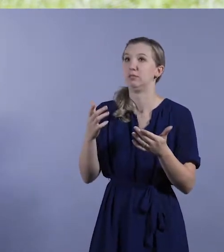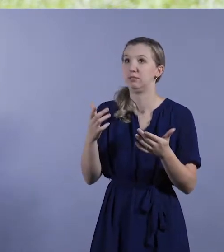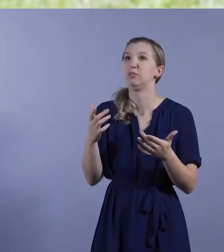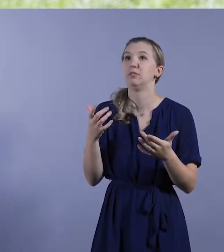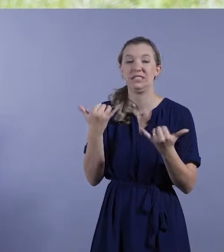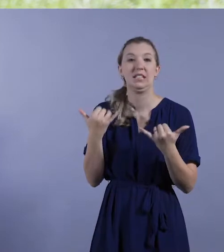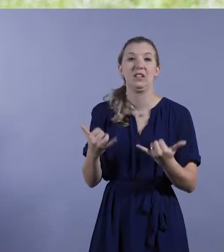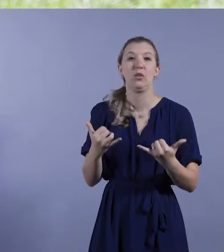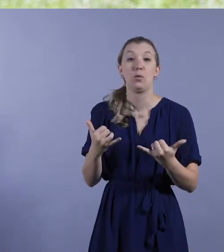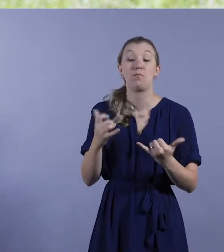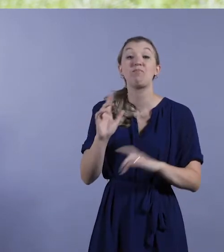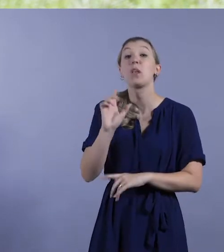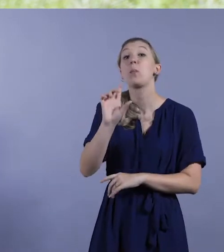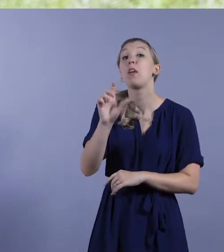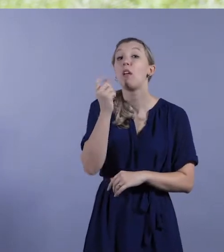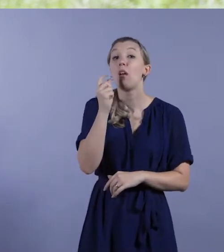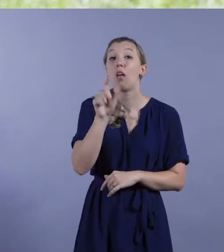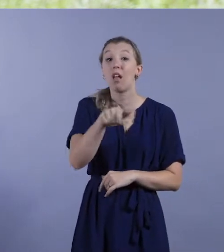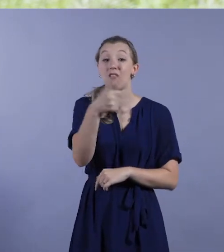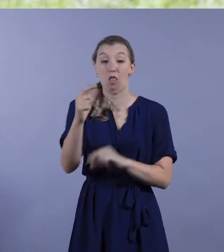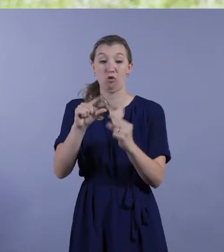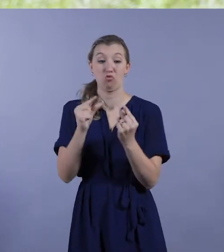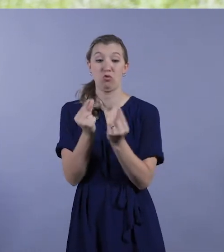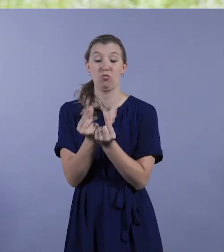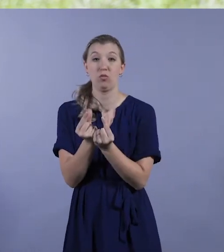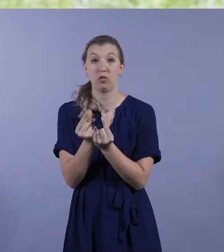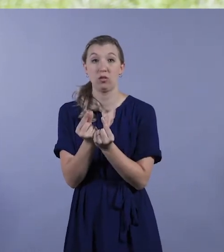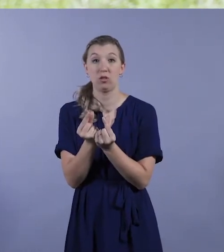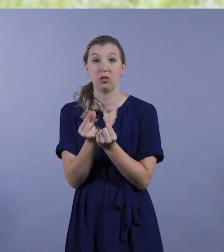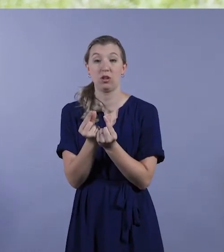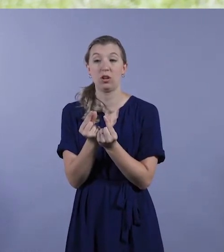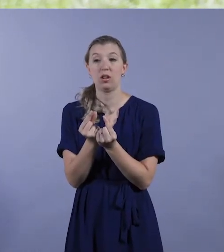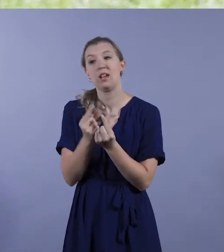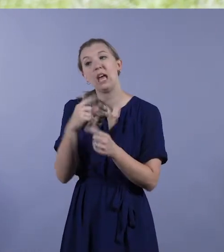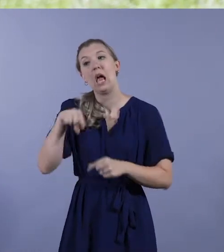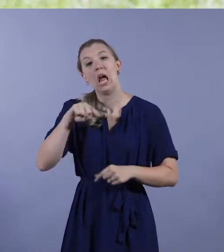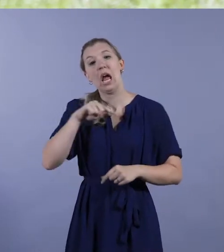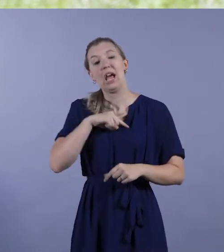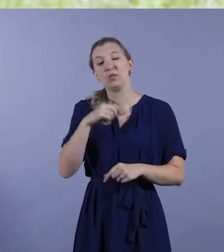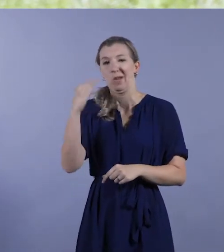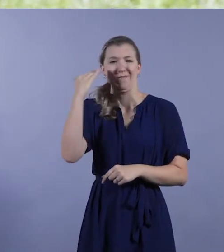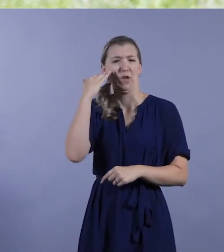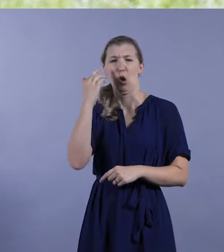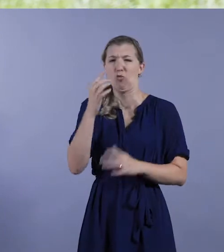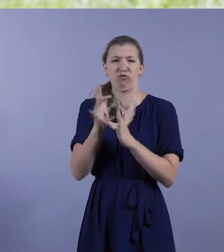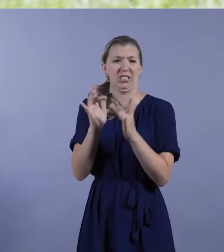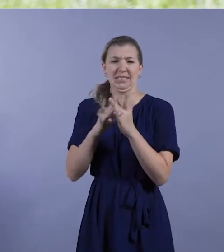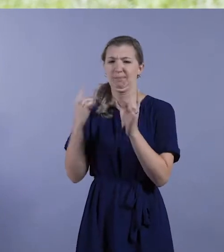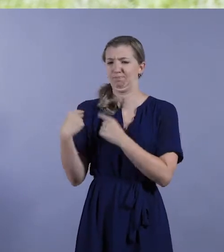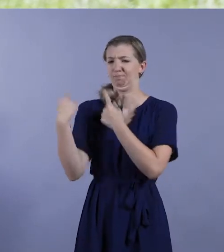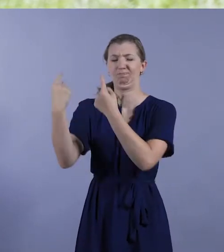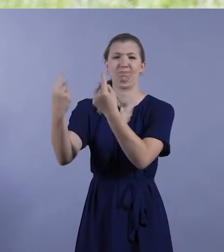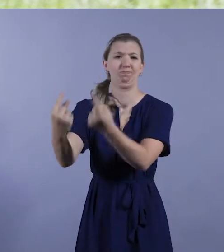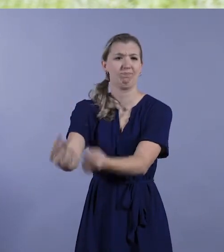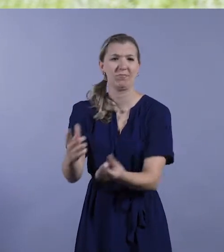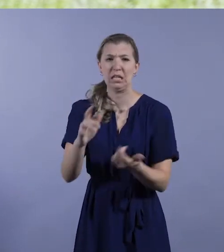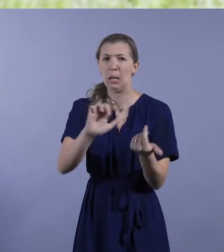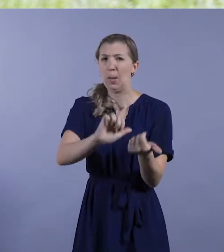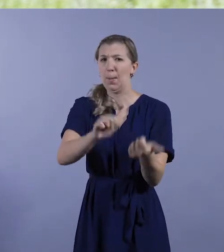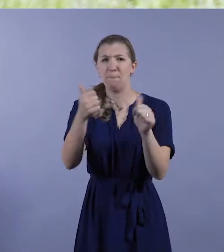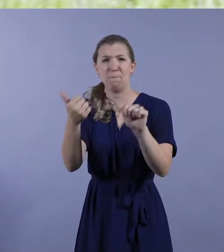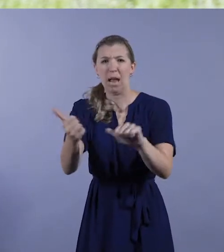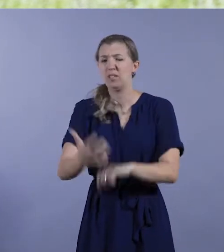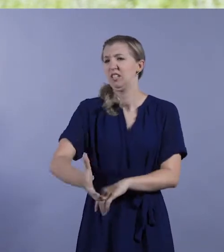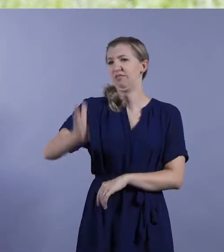But maybe there's another group of us. And those of us who've known Jesus for a while, perhaps our baptism's been far